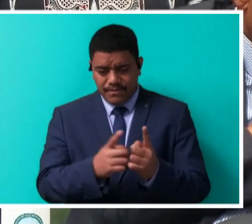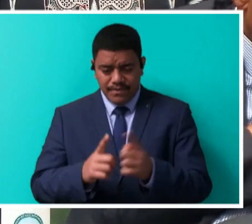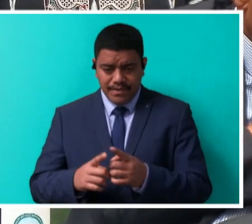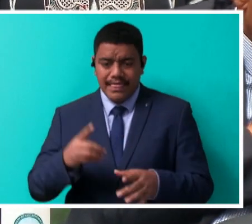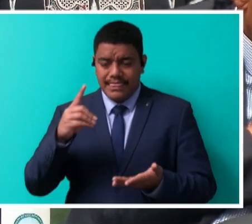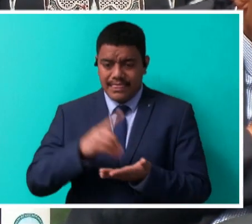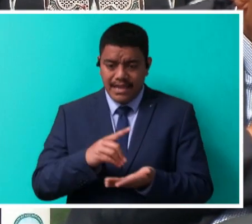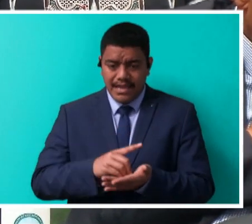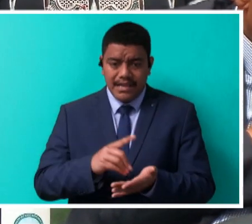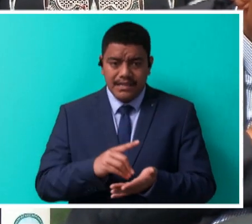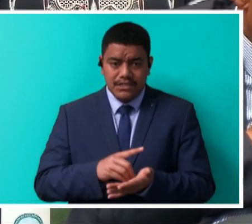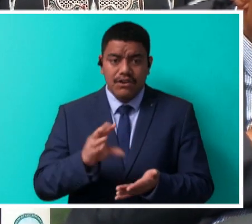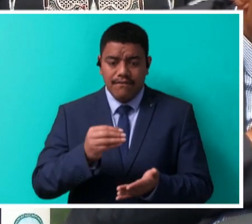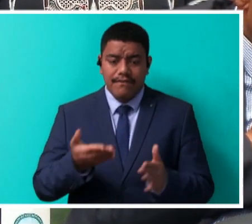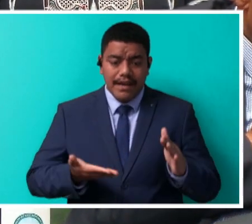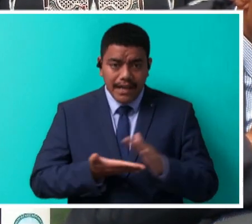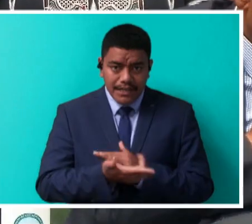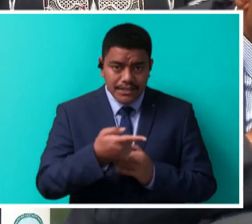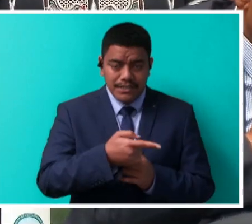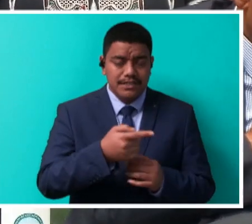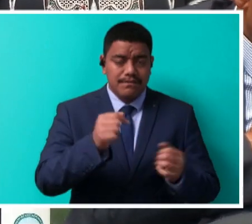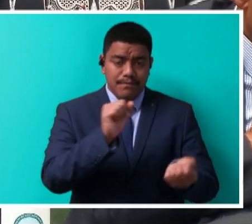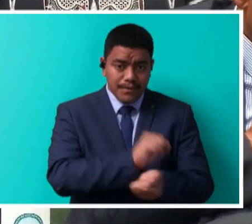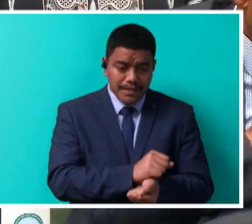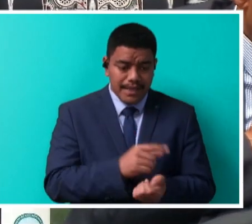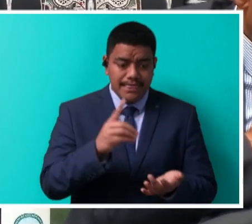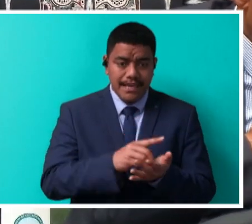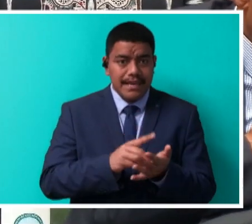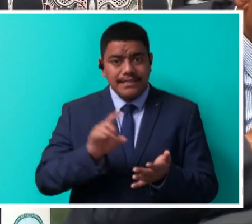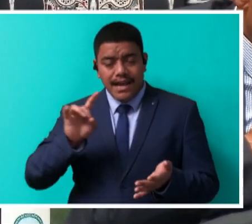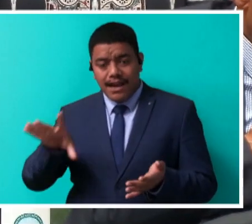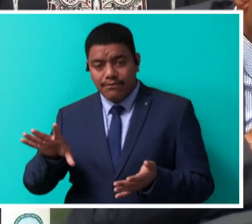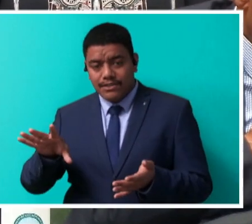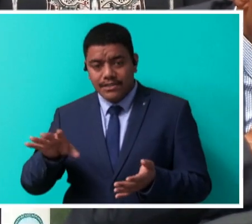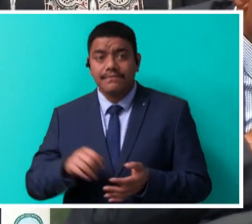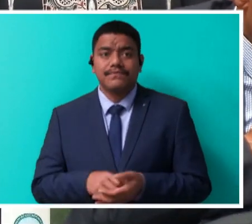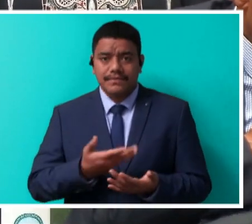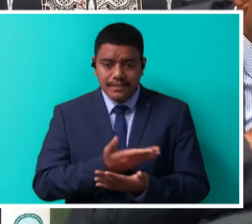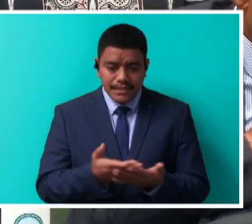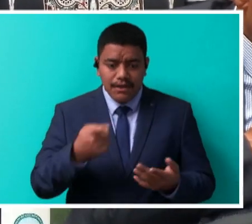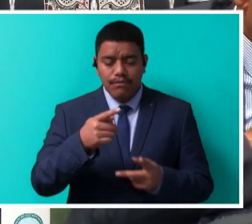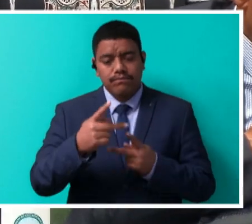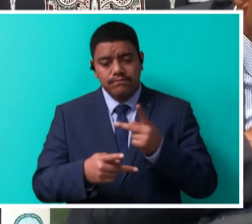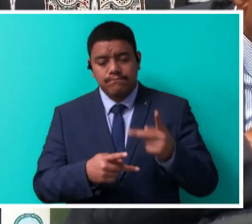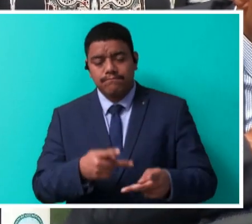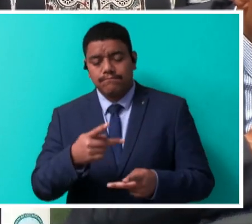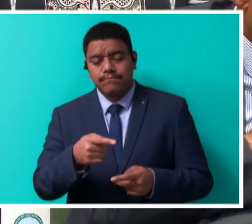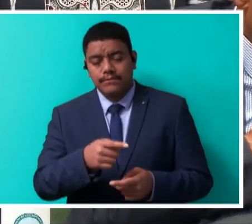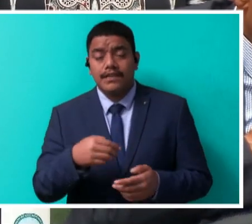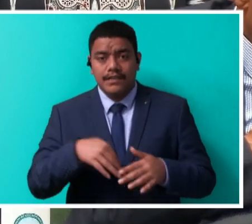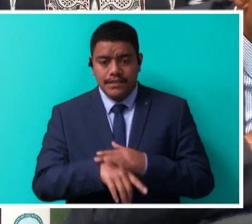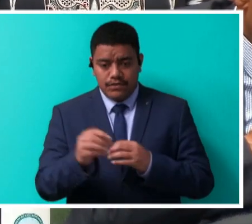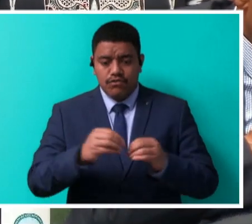date of entry into the correction system, the date of their discharge, and what other pending matters they have in the